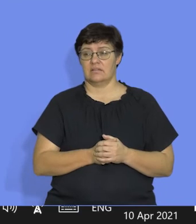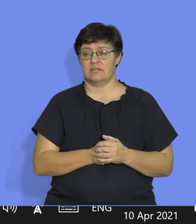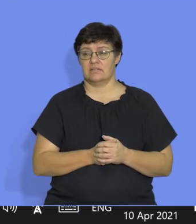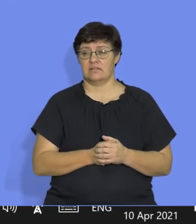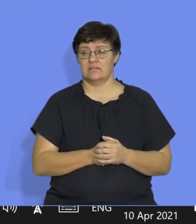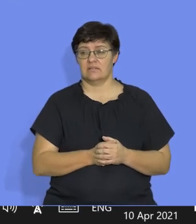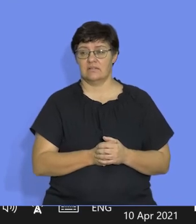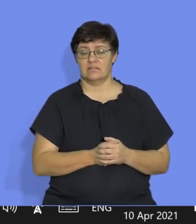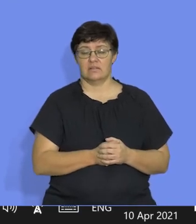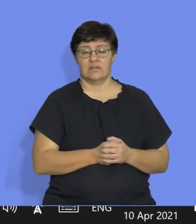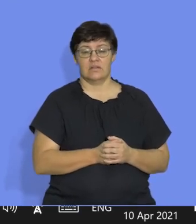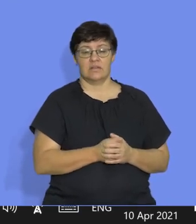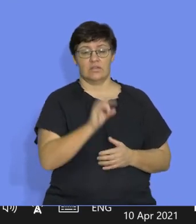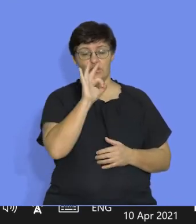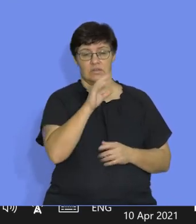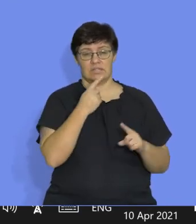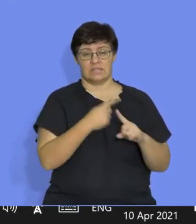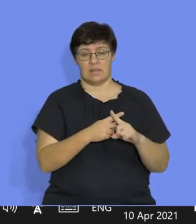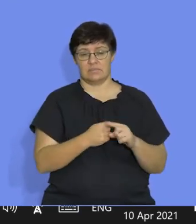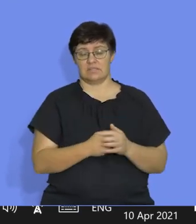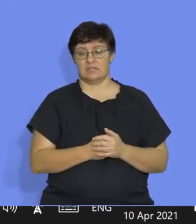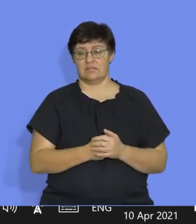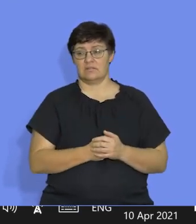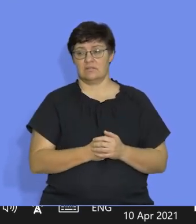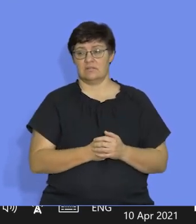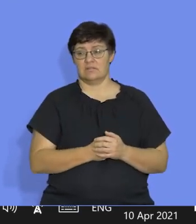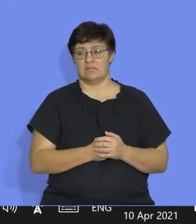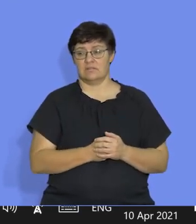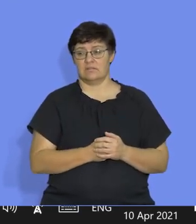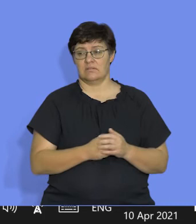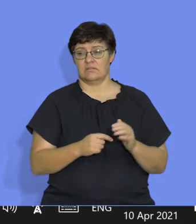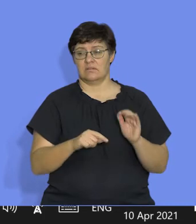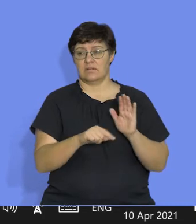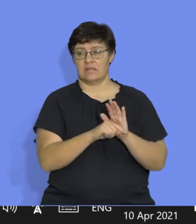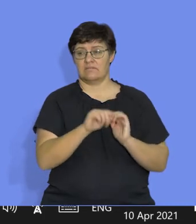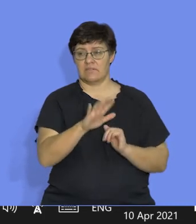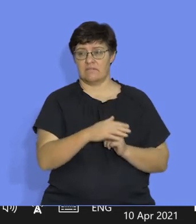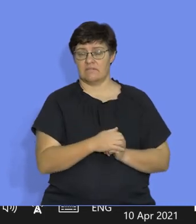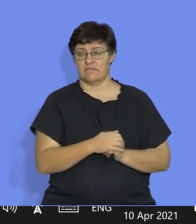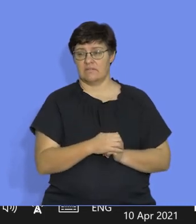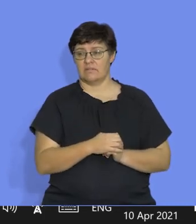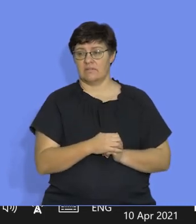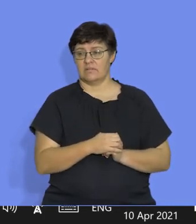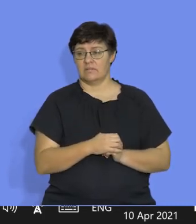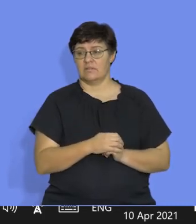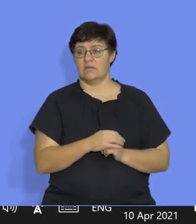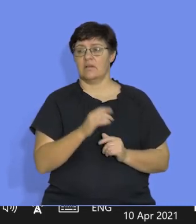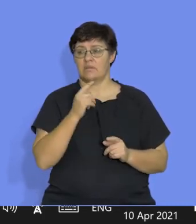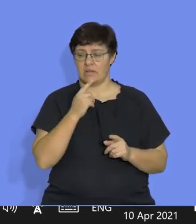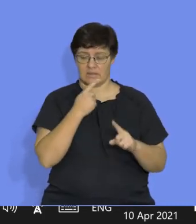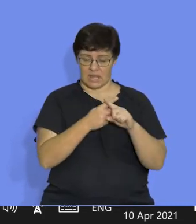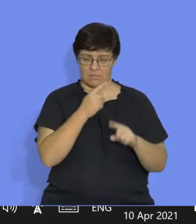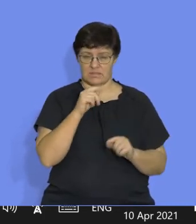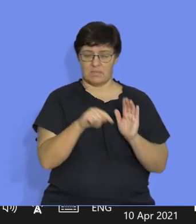going to have 3 times negative 5. And we're going to multiply again